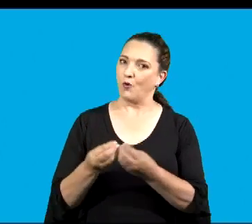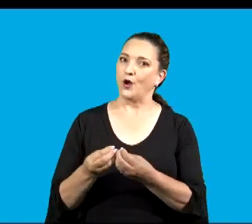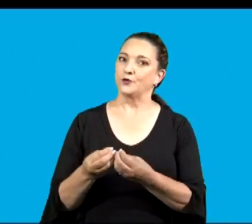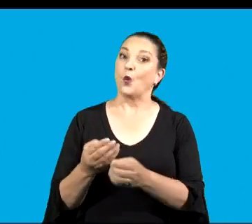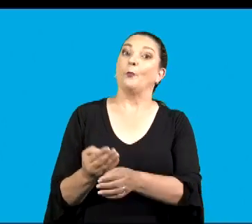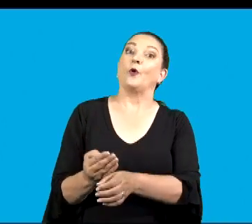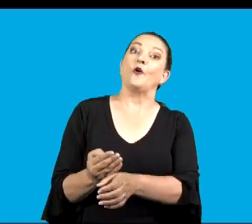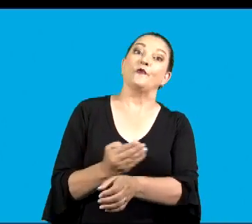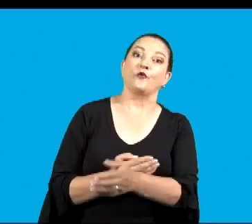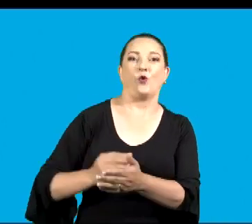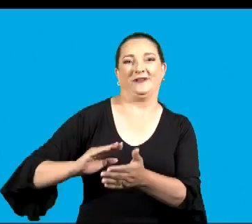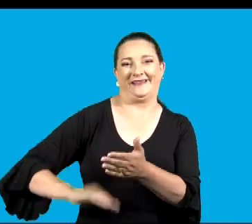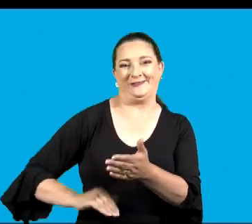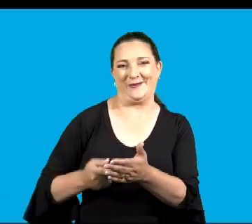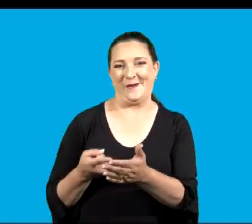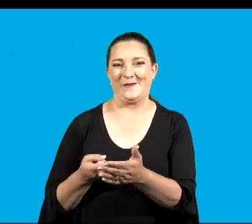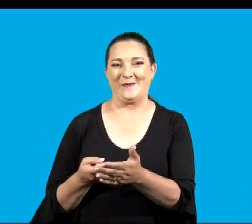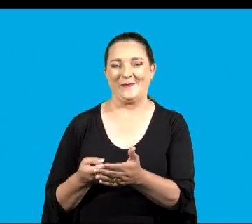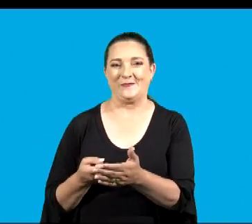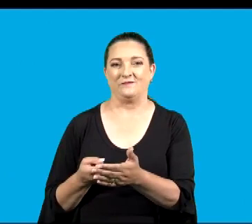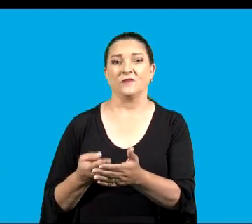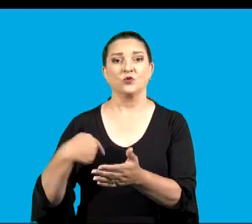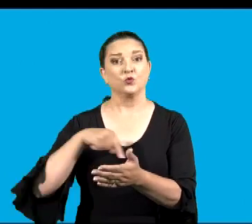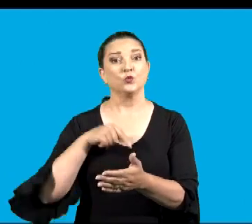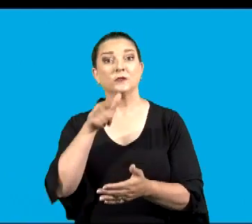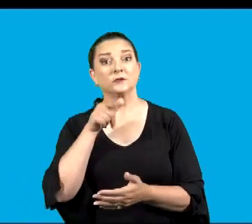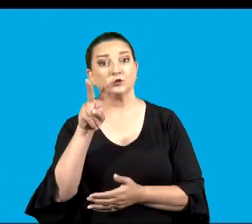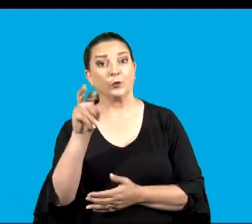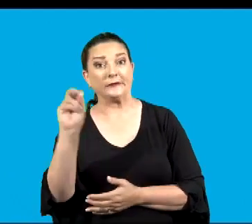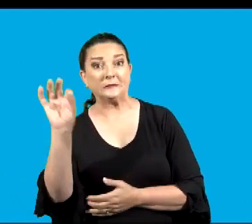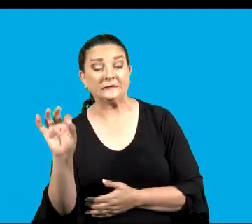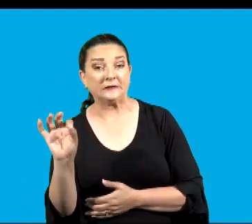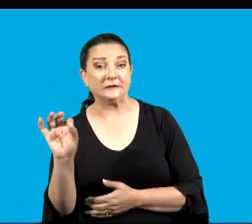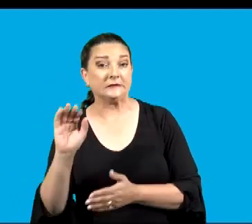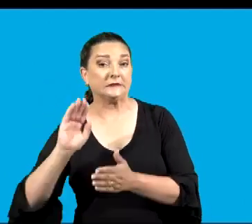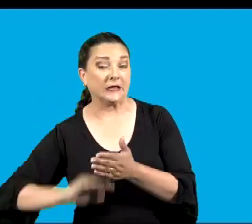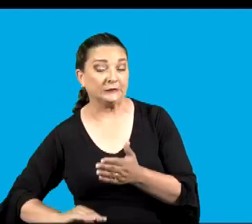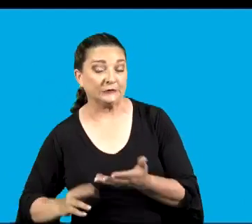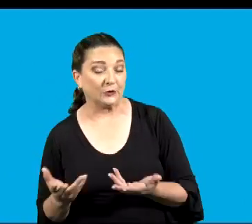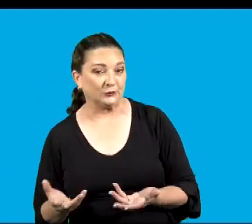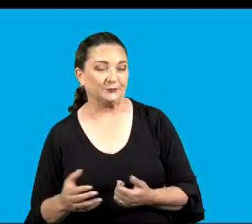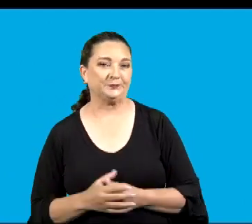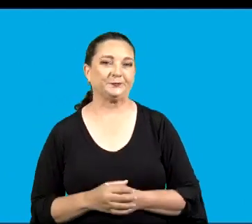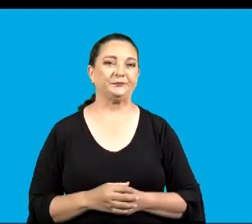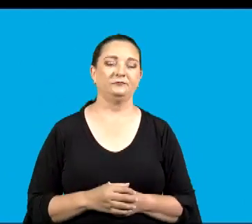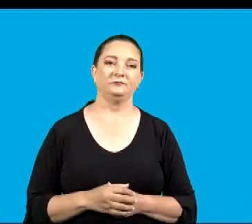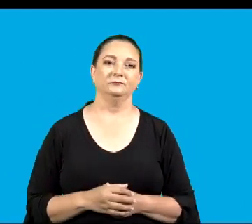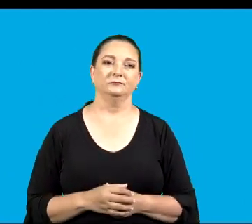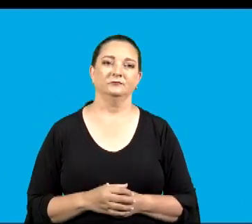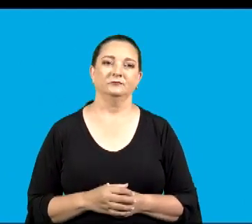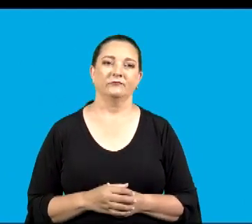goods before the trade discount, which we recorded as 20%.